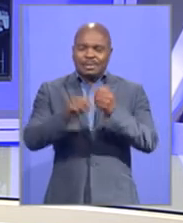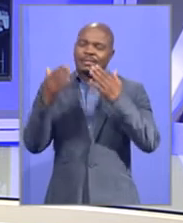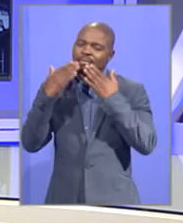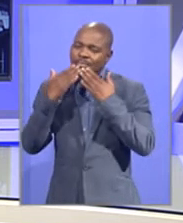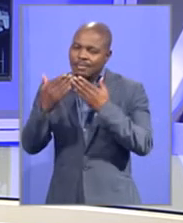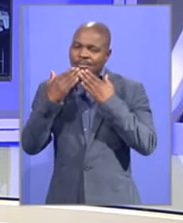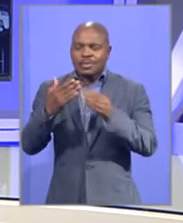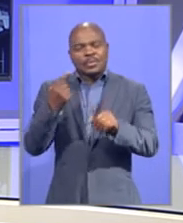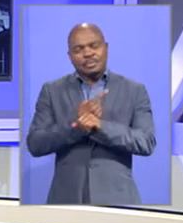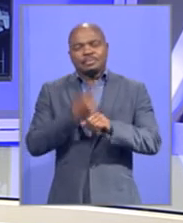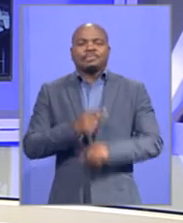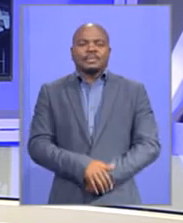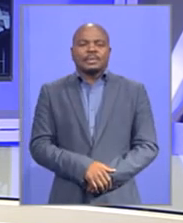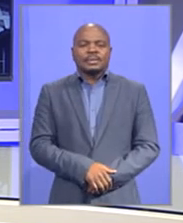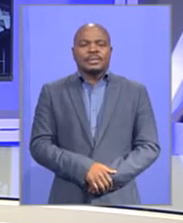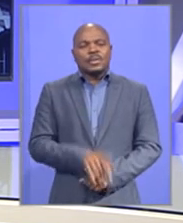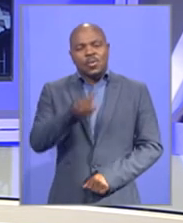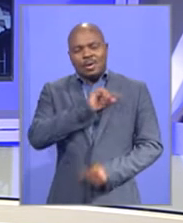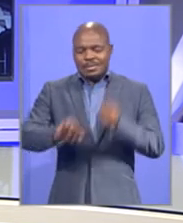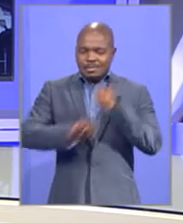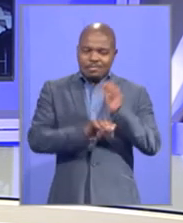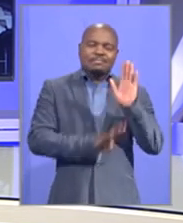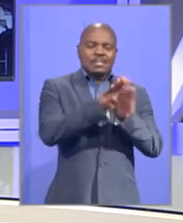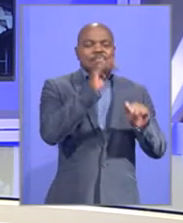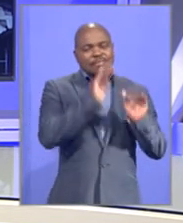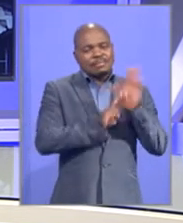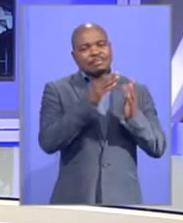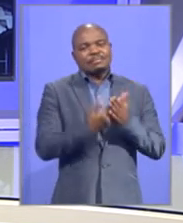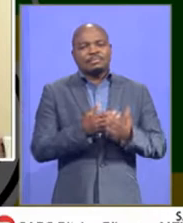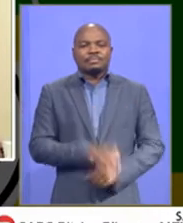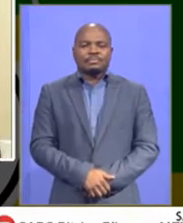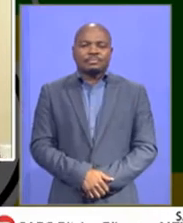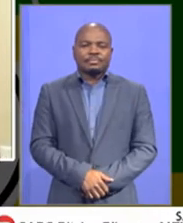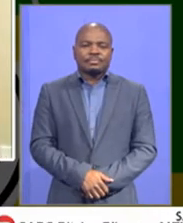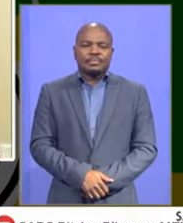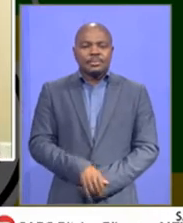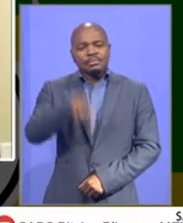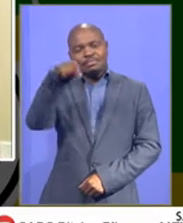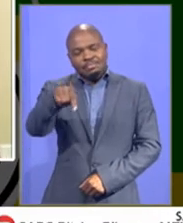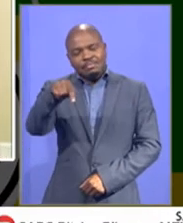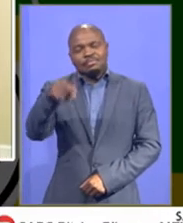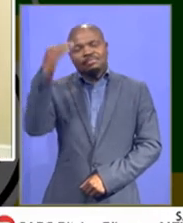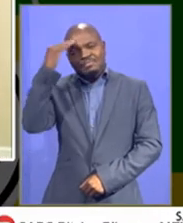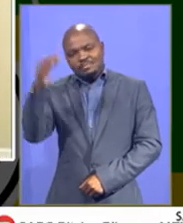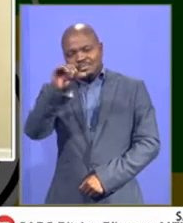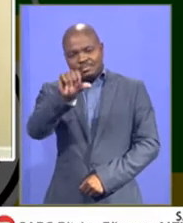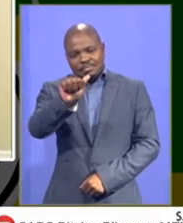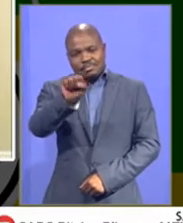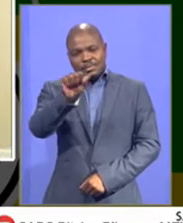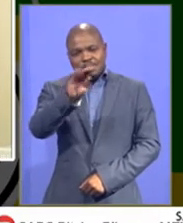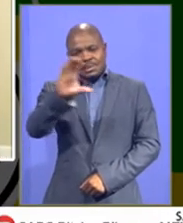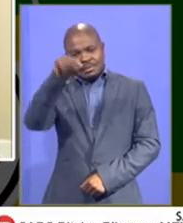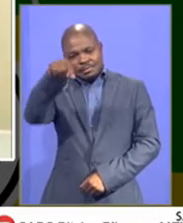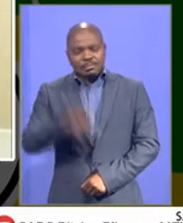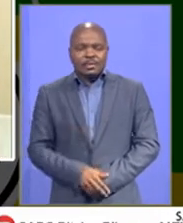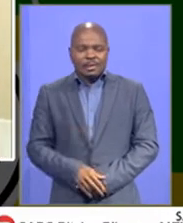ya gago ka gale, motho ke motho ka batho ba bangwe. Madume ka mo kgasong, ke nagana